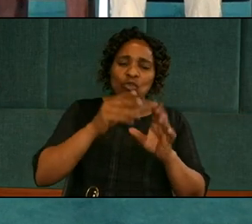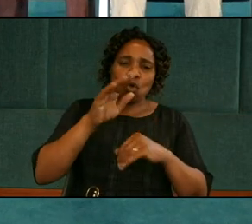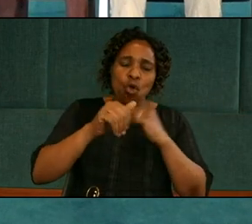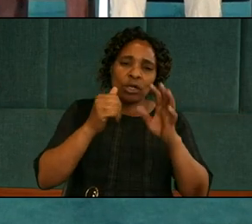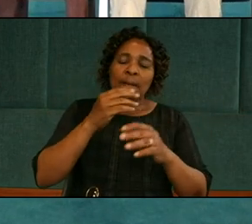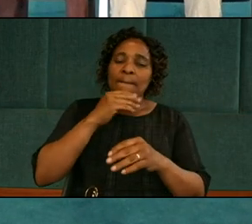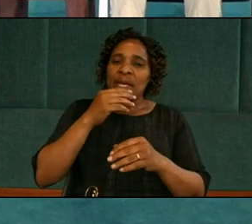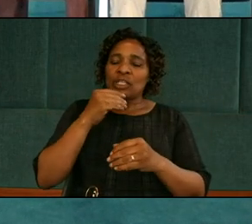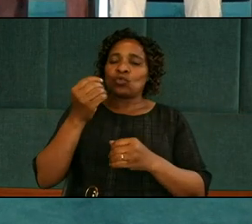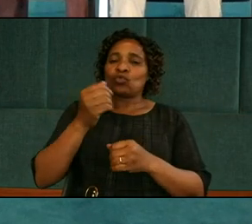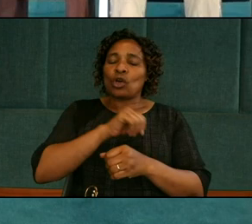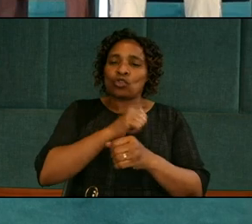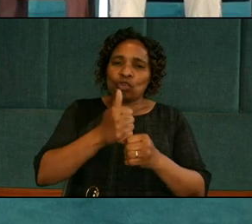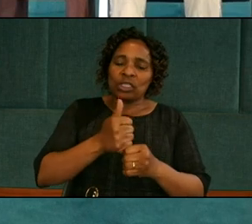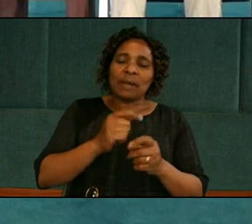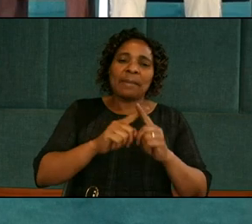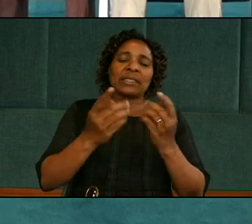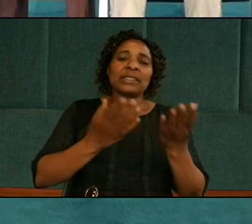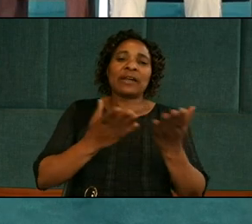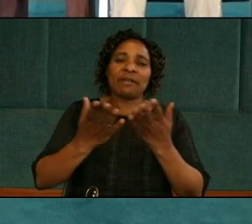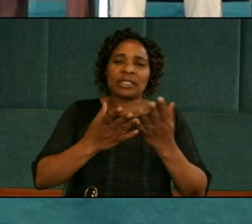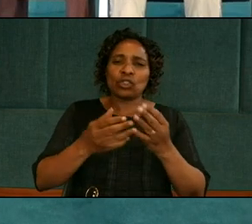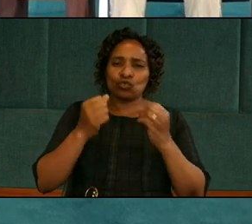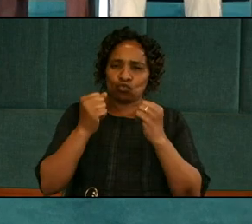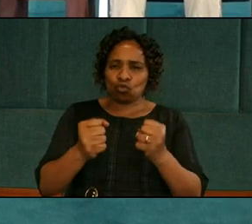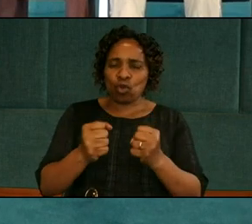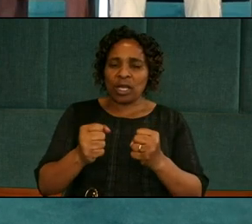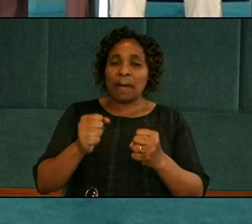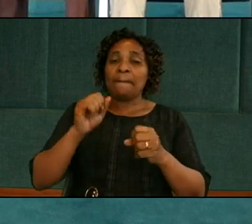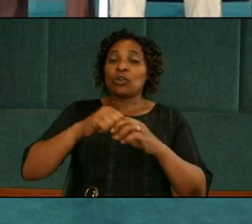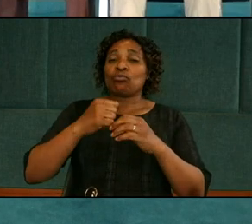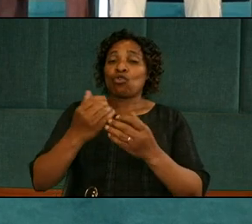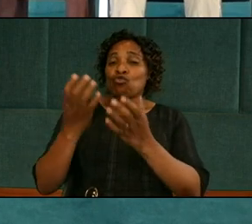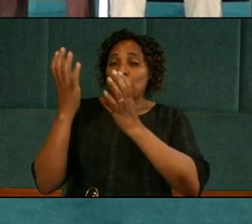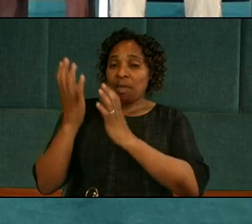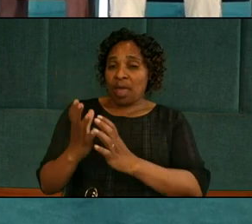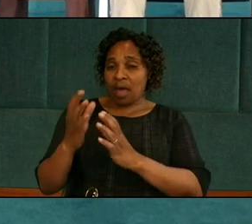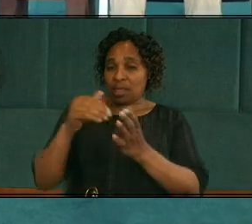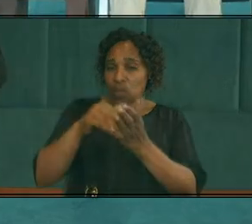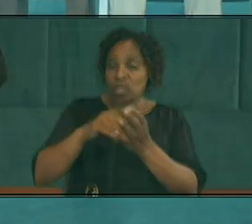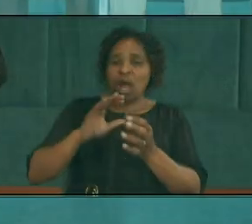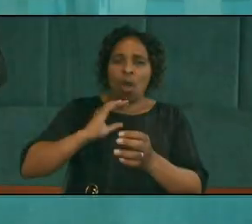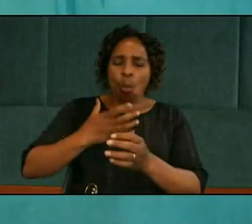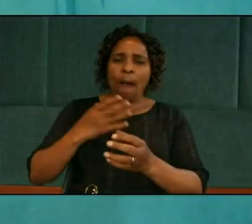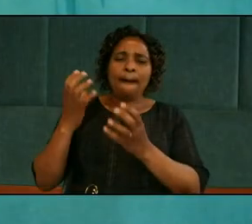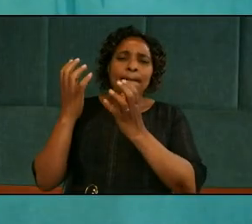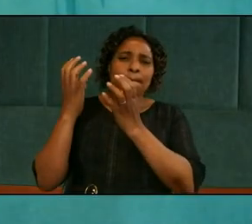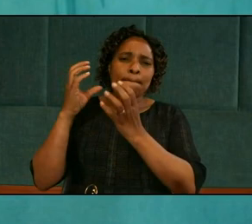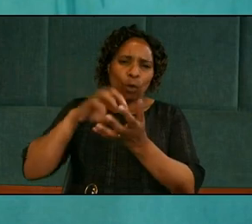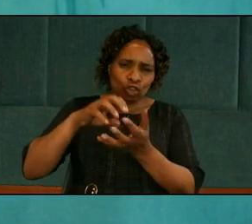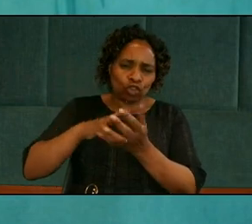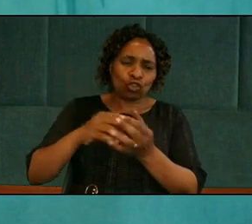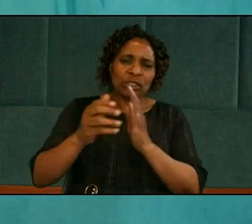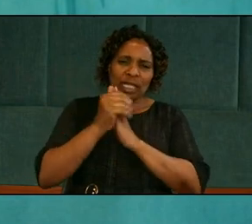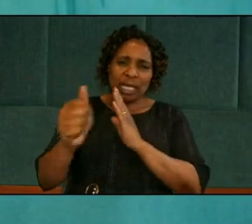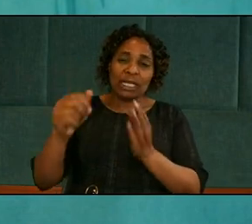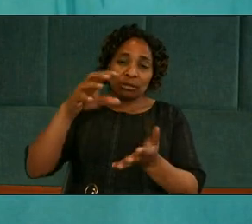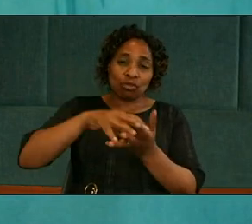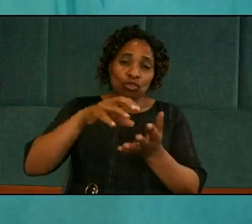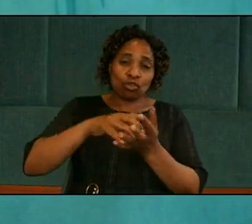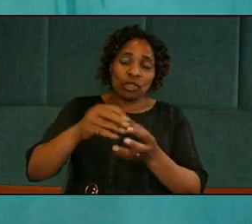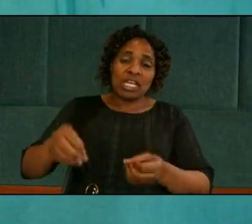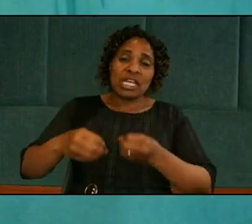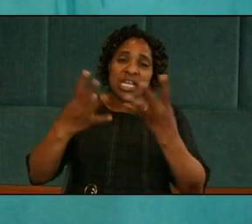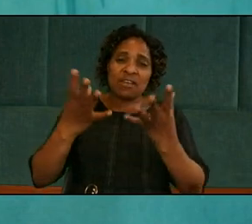authority, but to service, the strong to bear the infirmities of the weak. Power, position, talent, education, place their